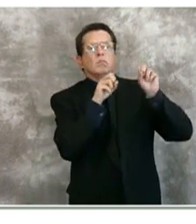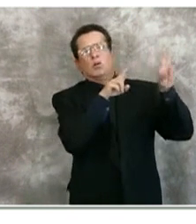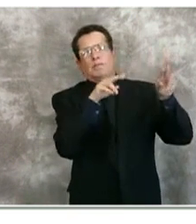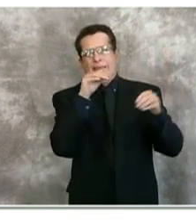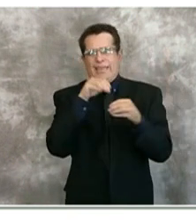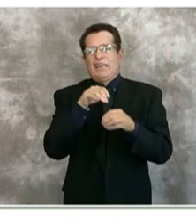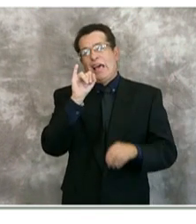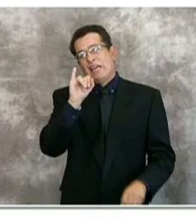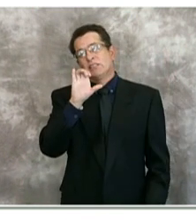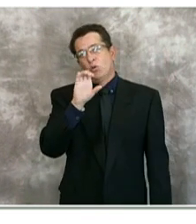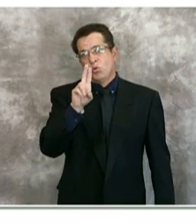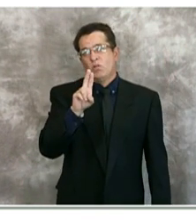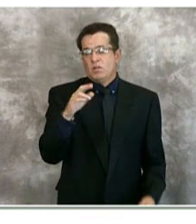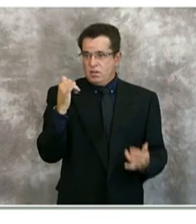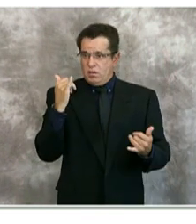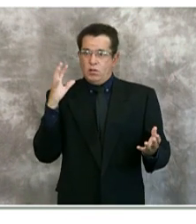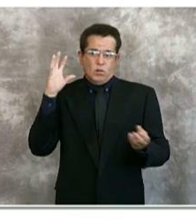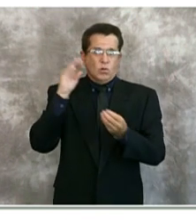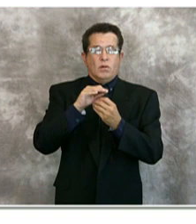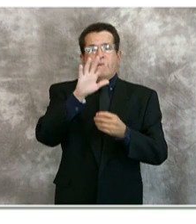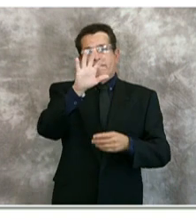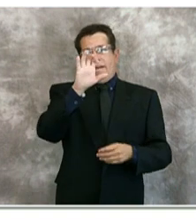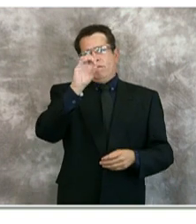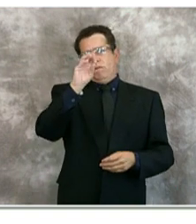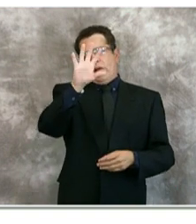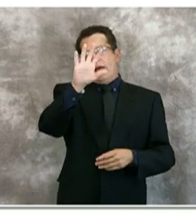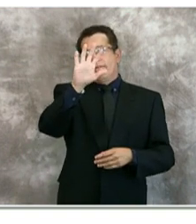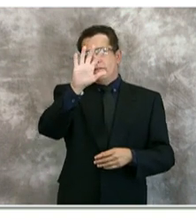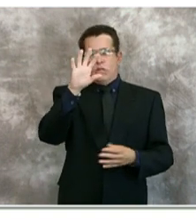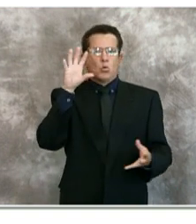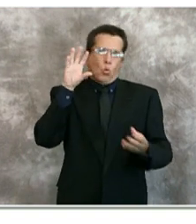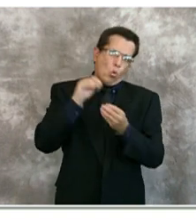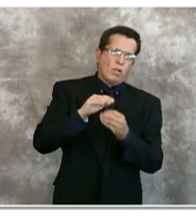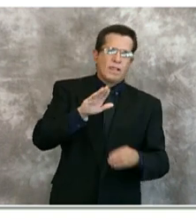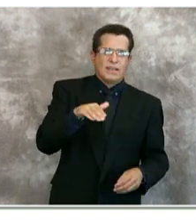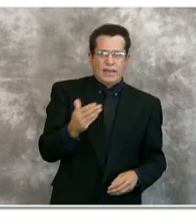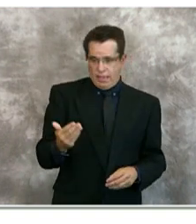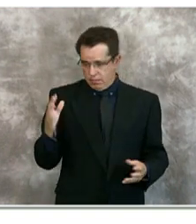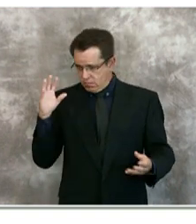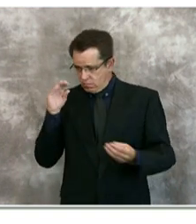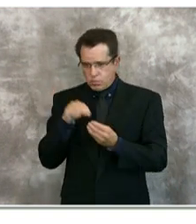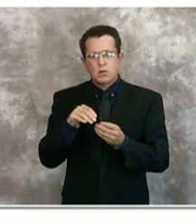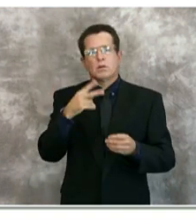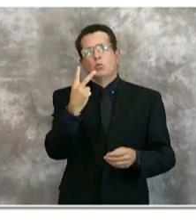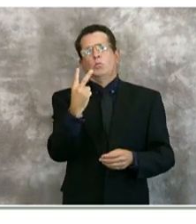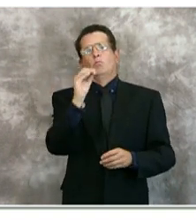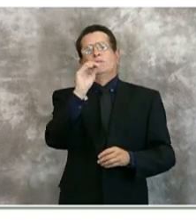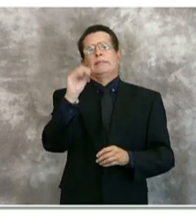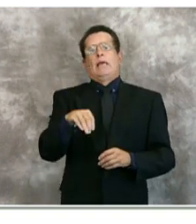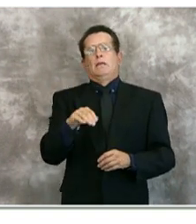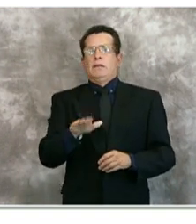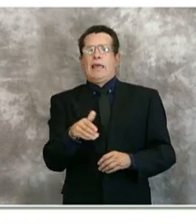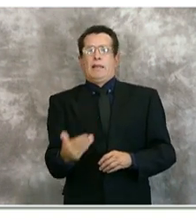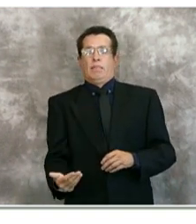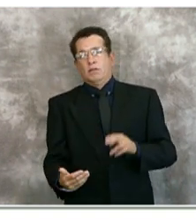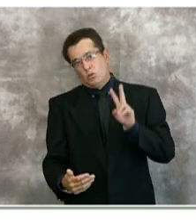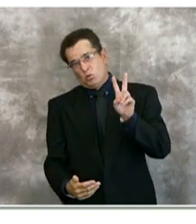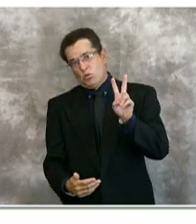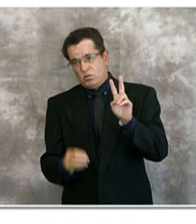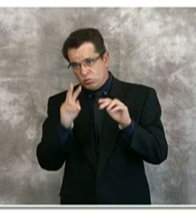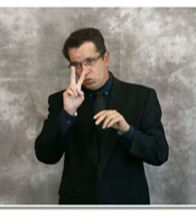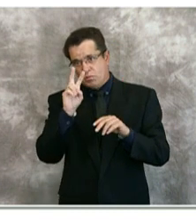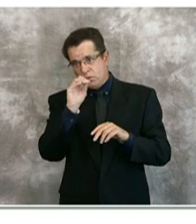there are 505 total deaths, which represents 2% of the total population.